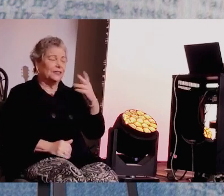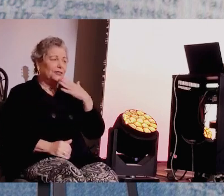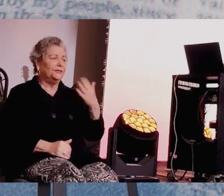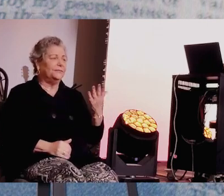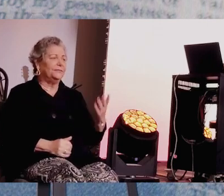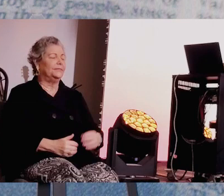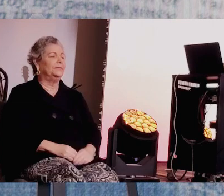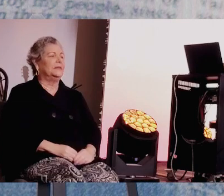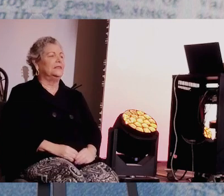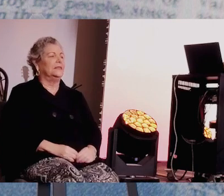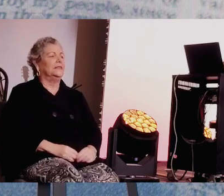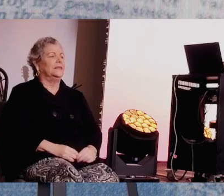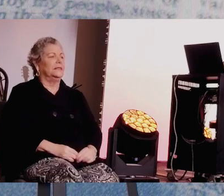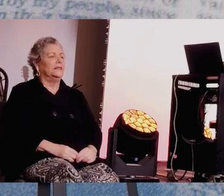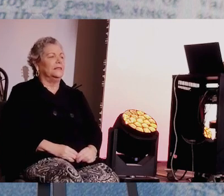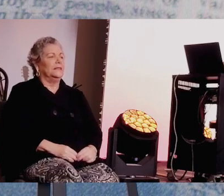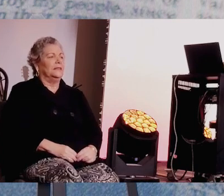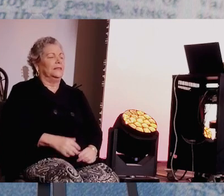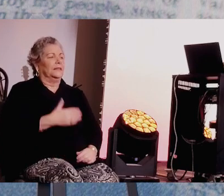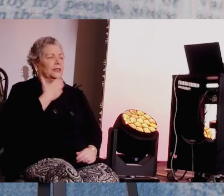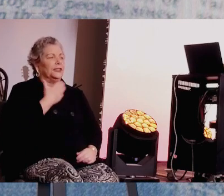good. Good.